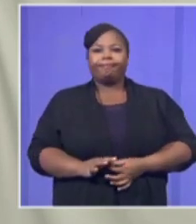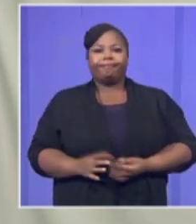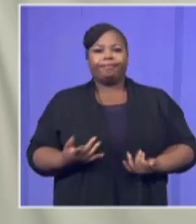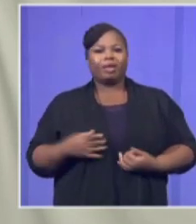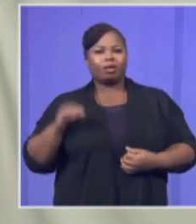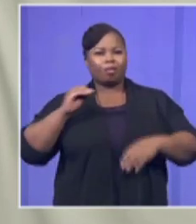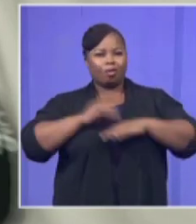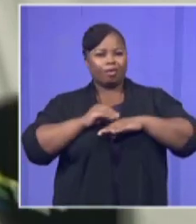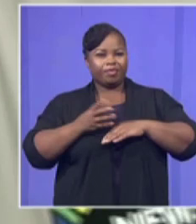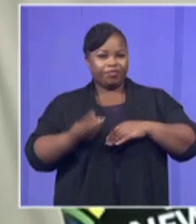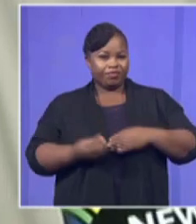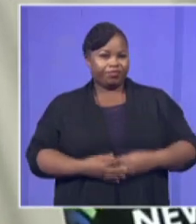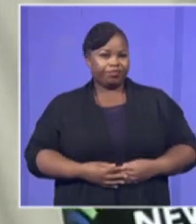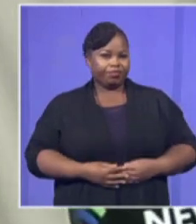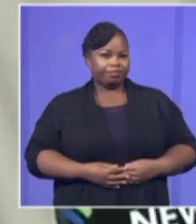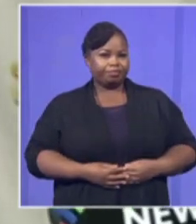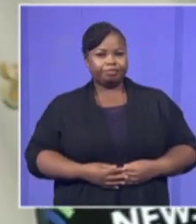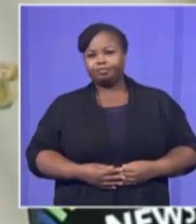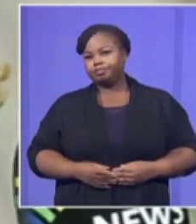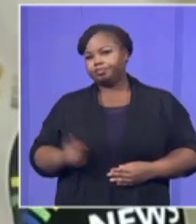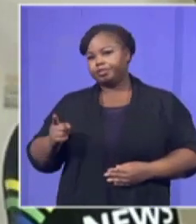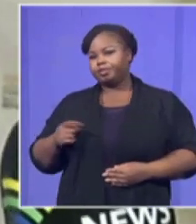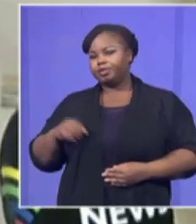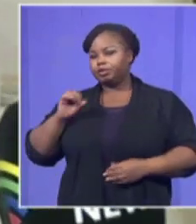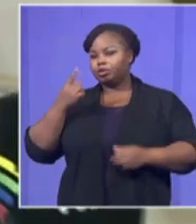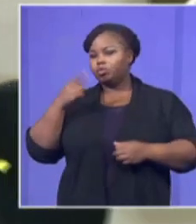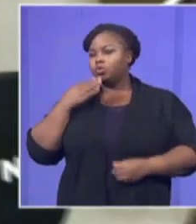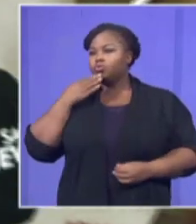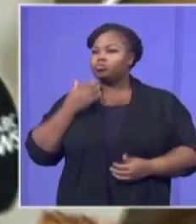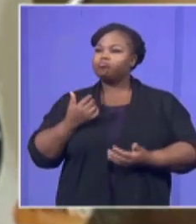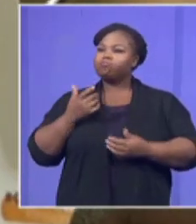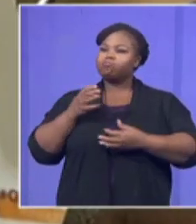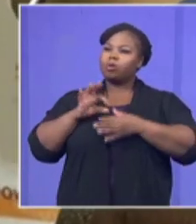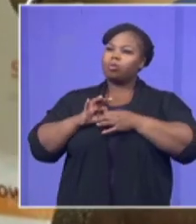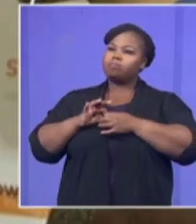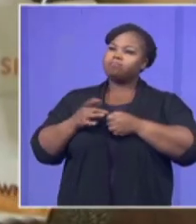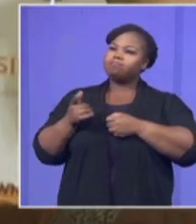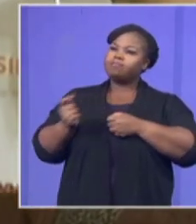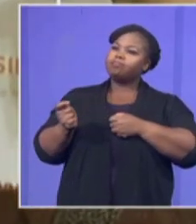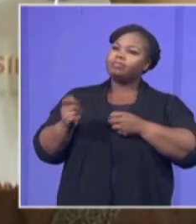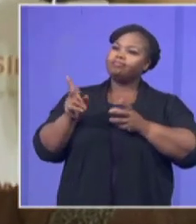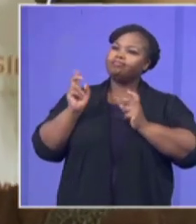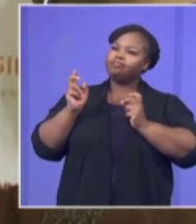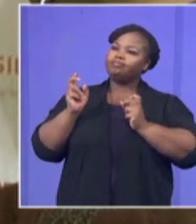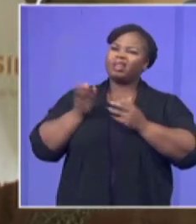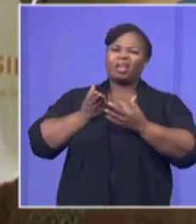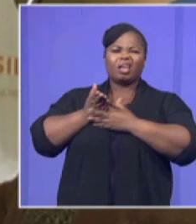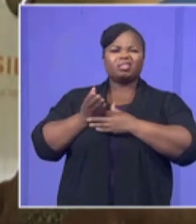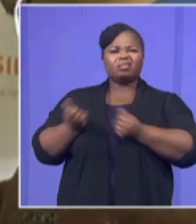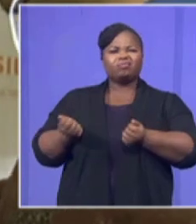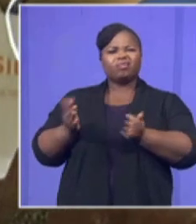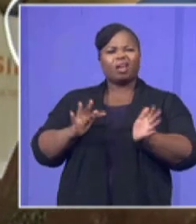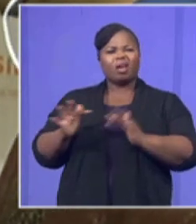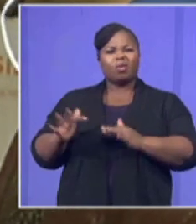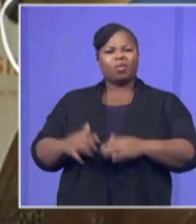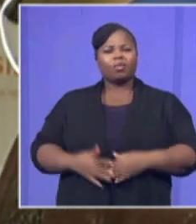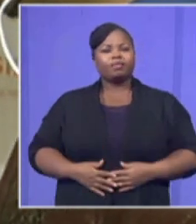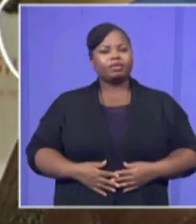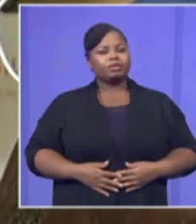of problems. Maybe for an artist who's listening from home, how do they access these services? The Silapha